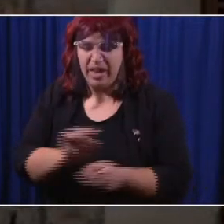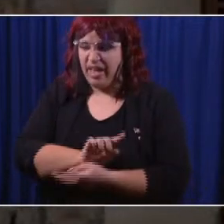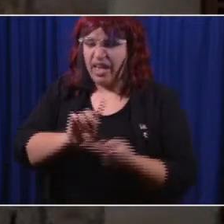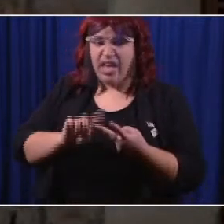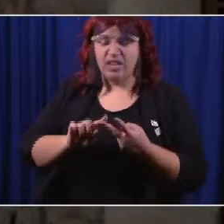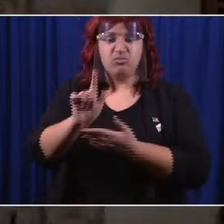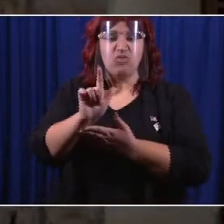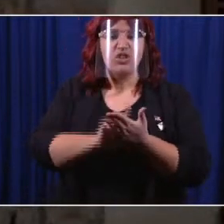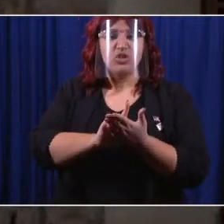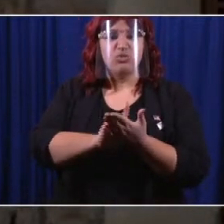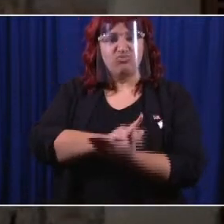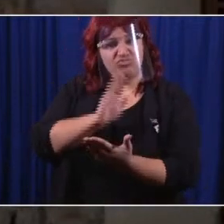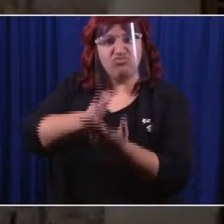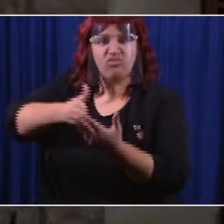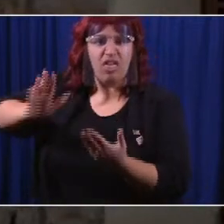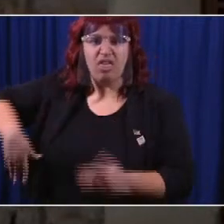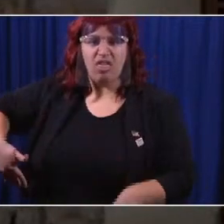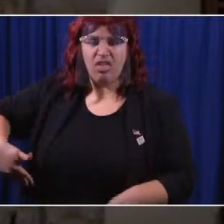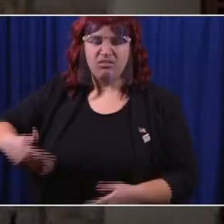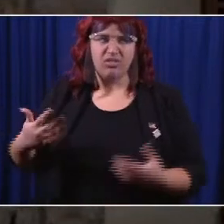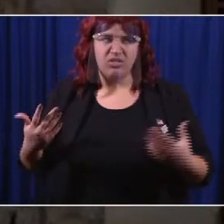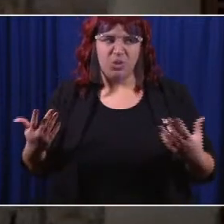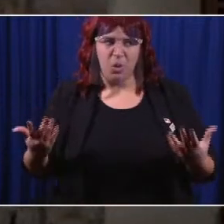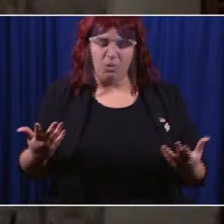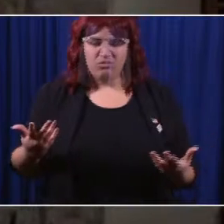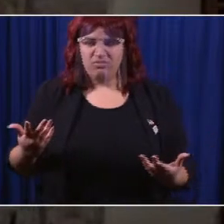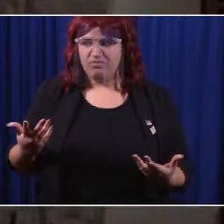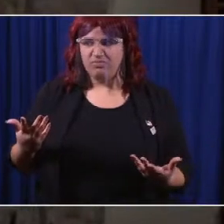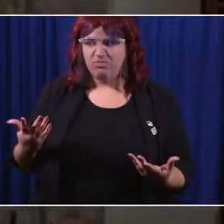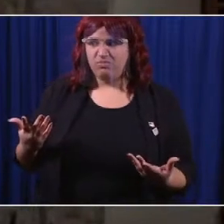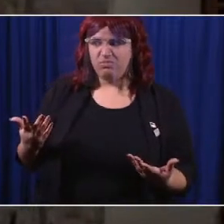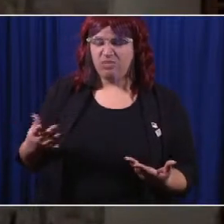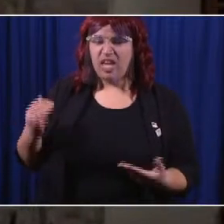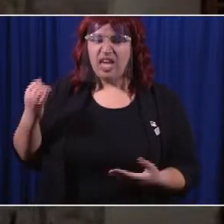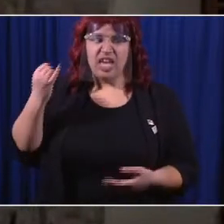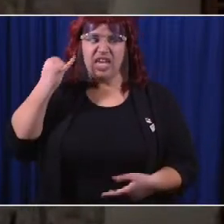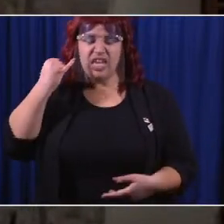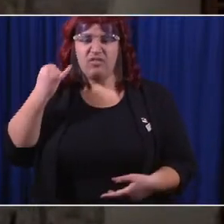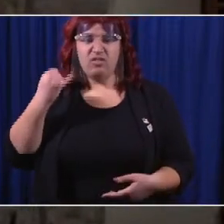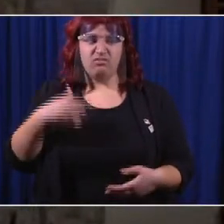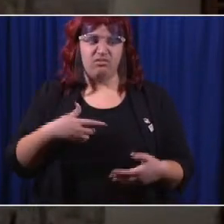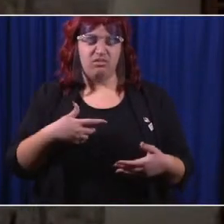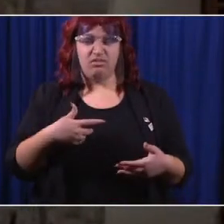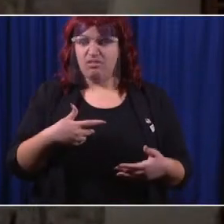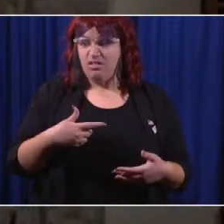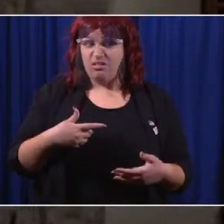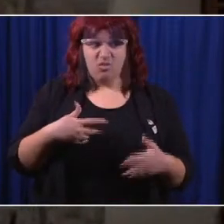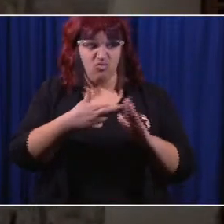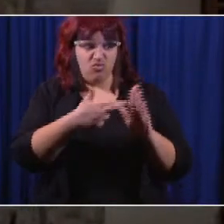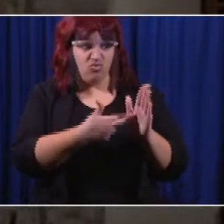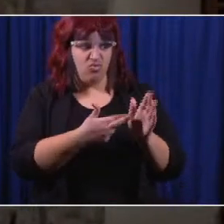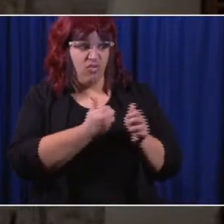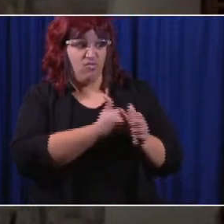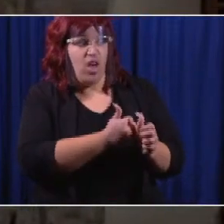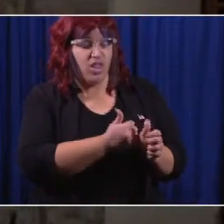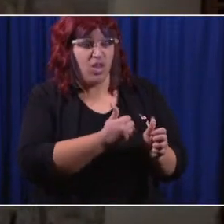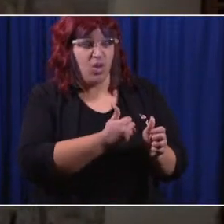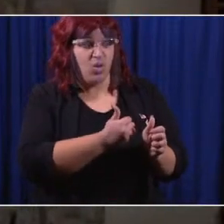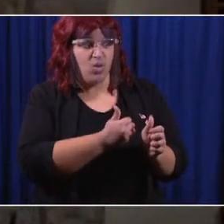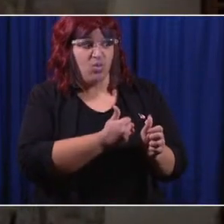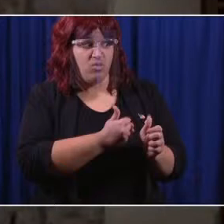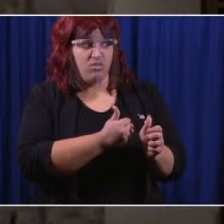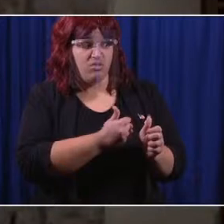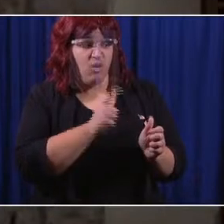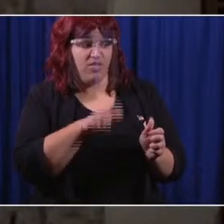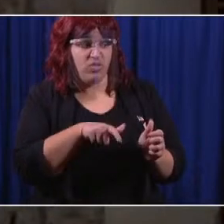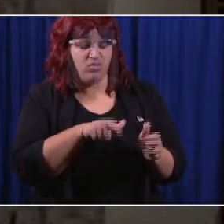Why should businesses follow your directives if there are no effective penalties, especially in this case? And what do you say to your critics